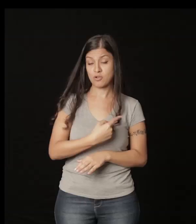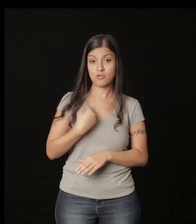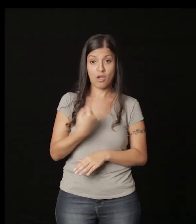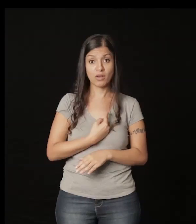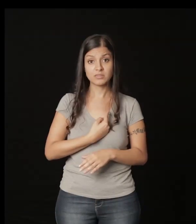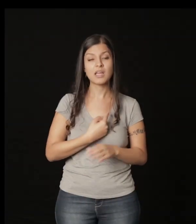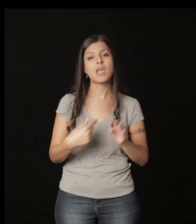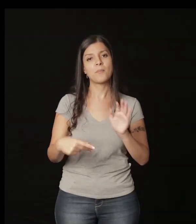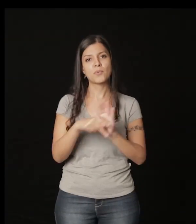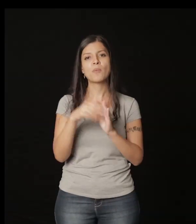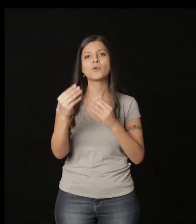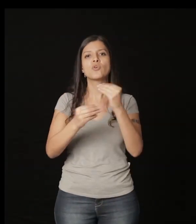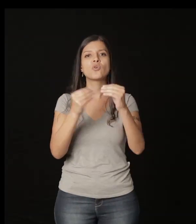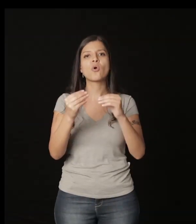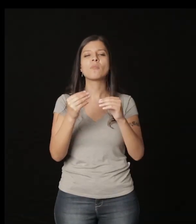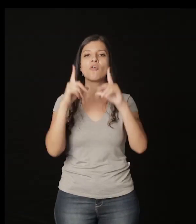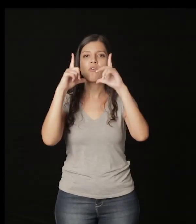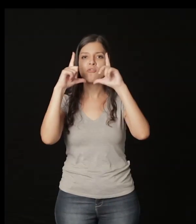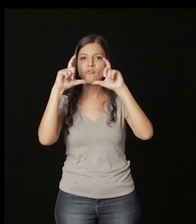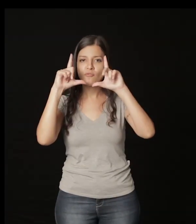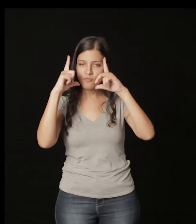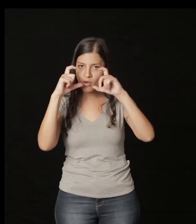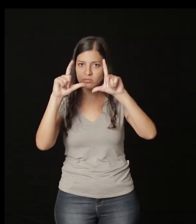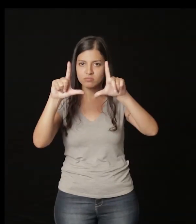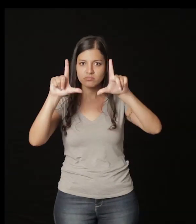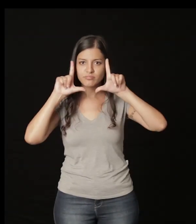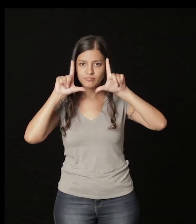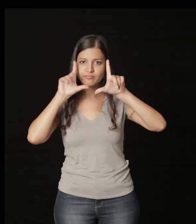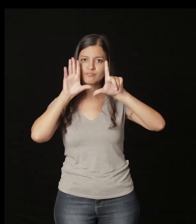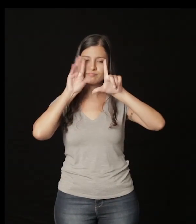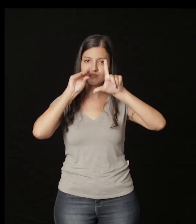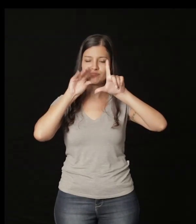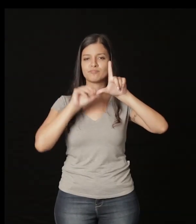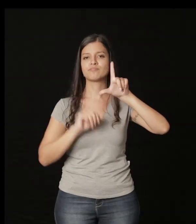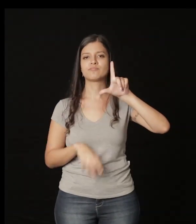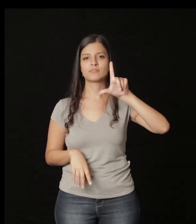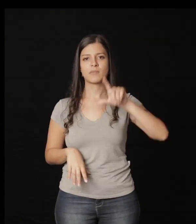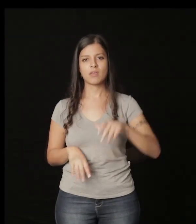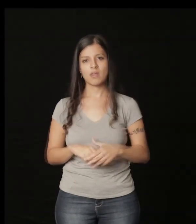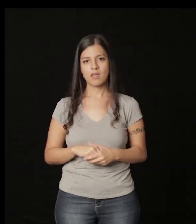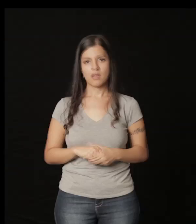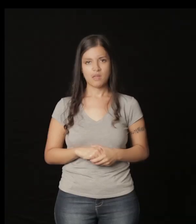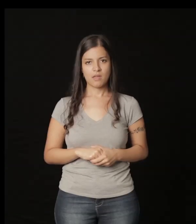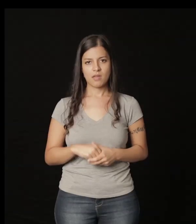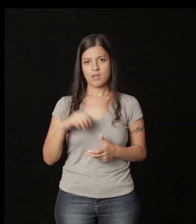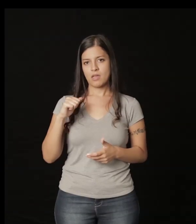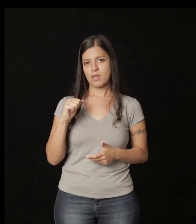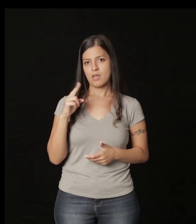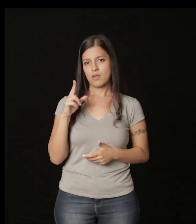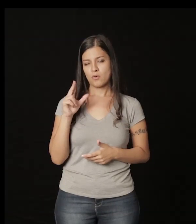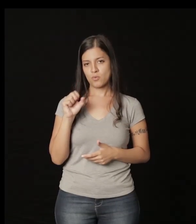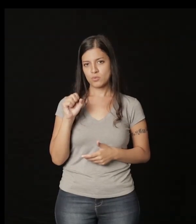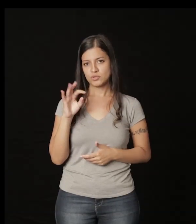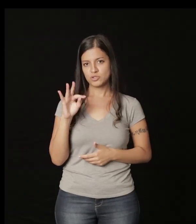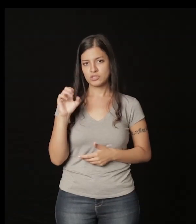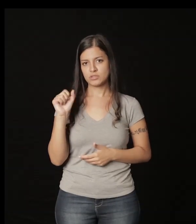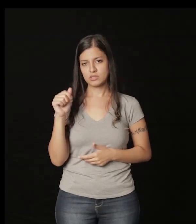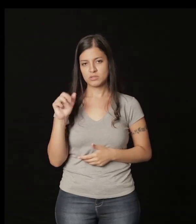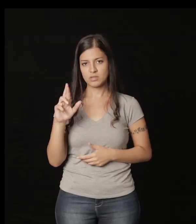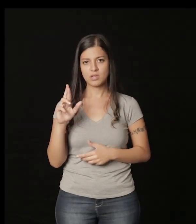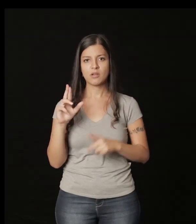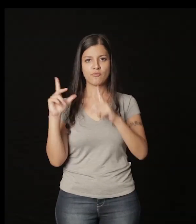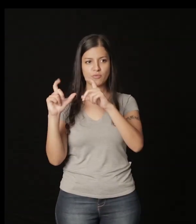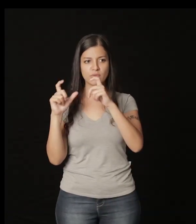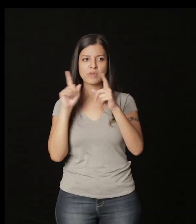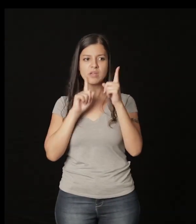around us, that is part of this idea of portraiture. So this was, August Sander photographed a